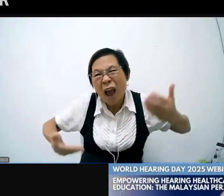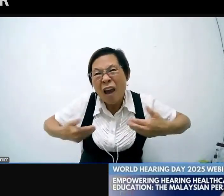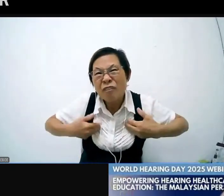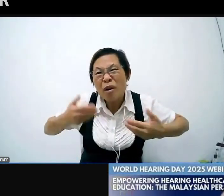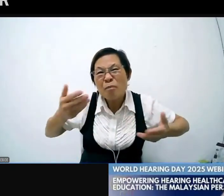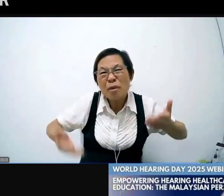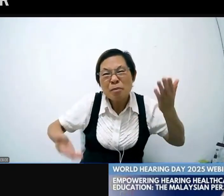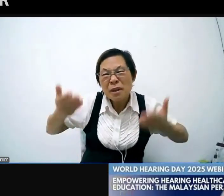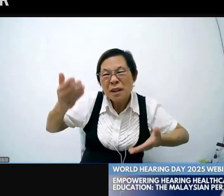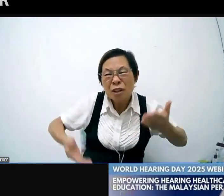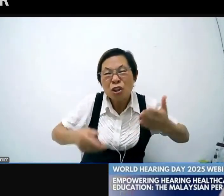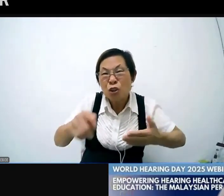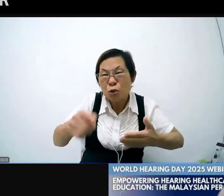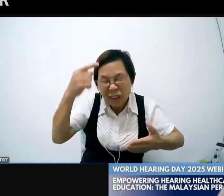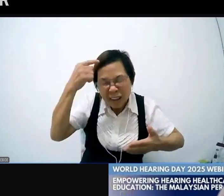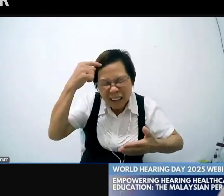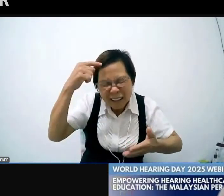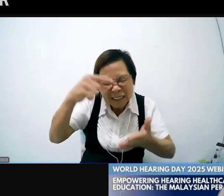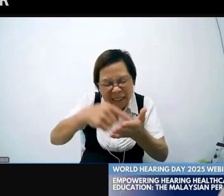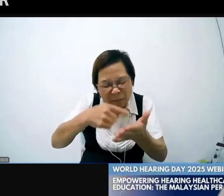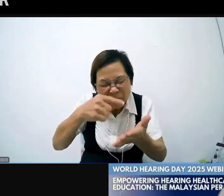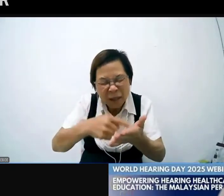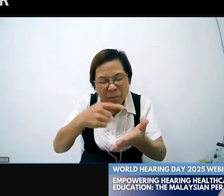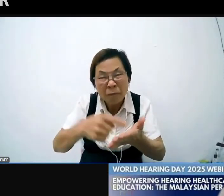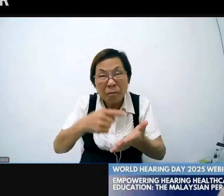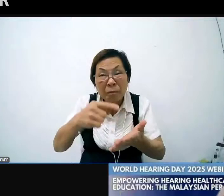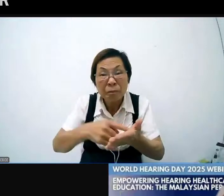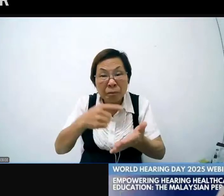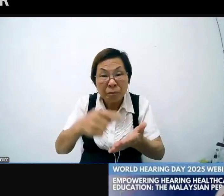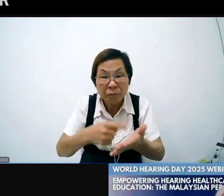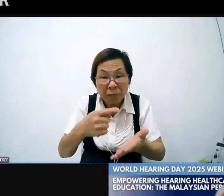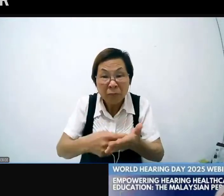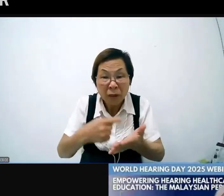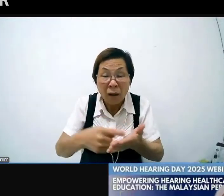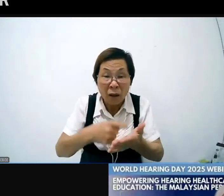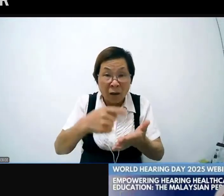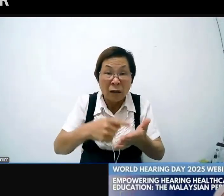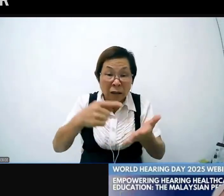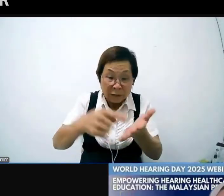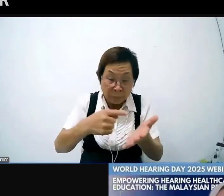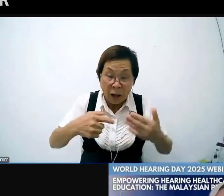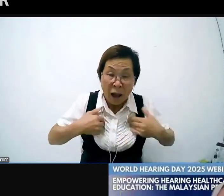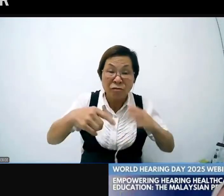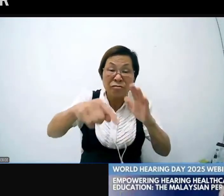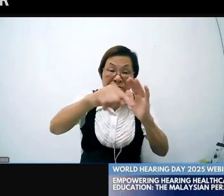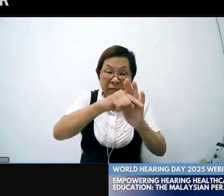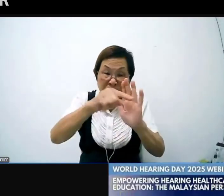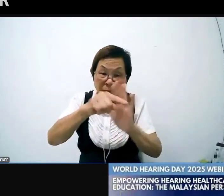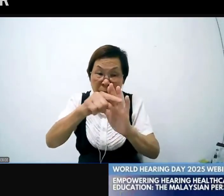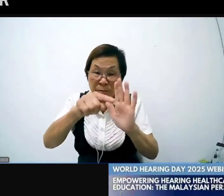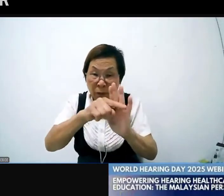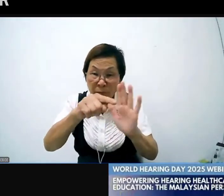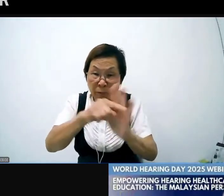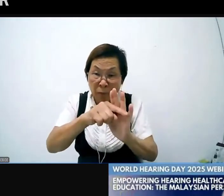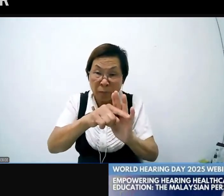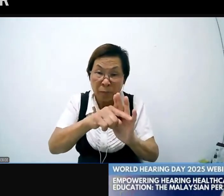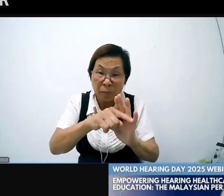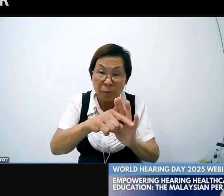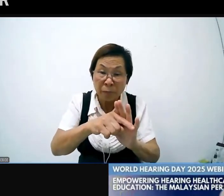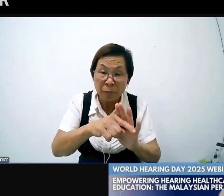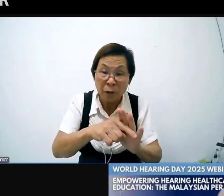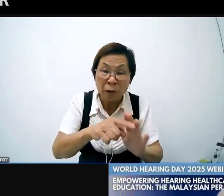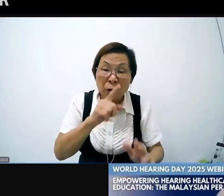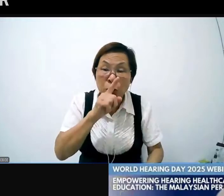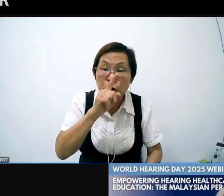some what do you think about sometimes they got a negative effect also? But because you have mentioned sometimes, yeah, we for sure